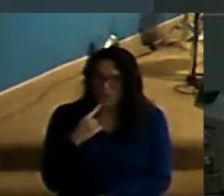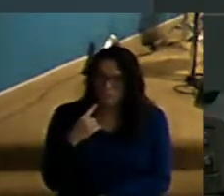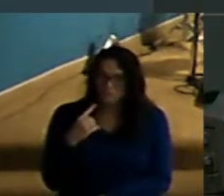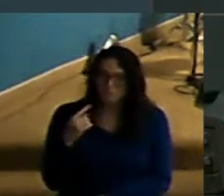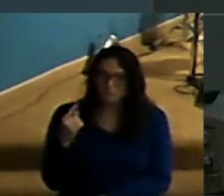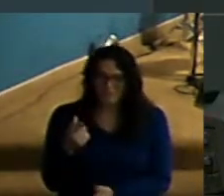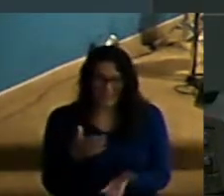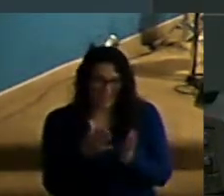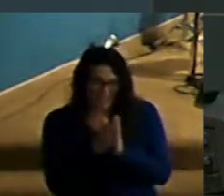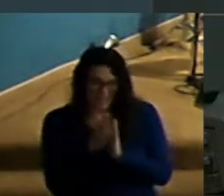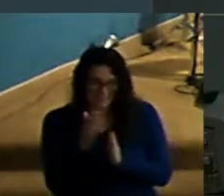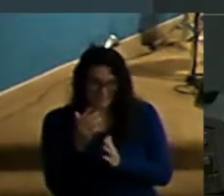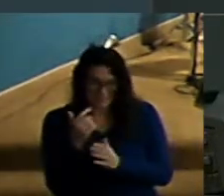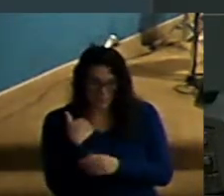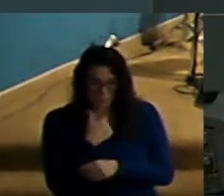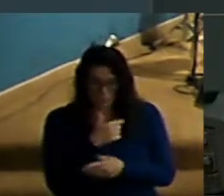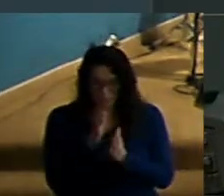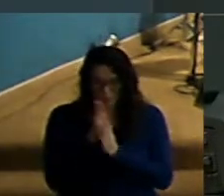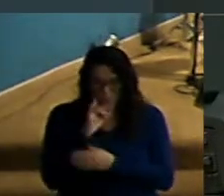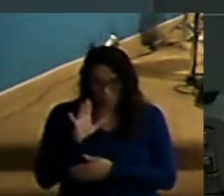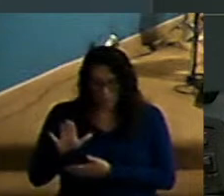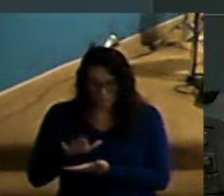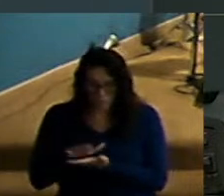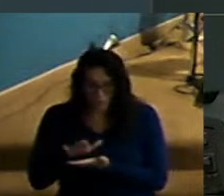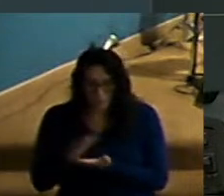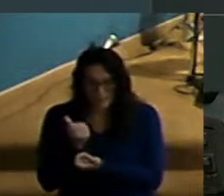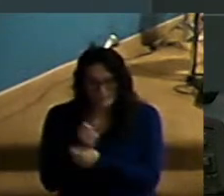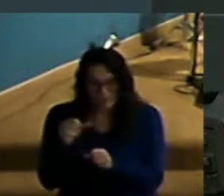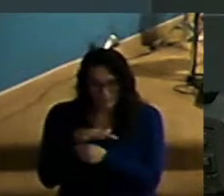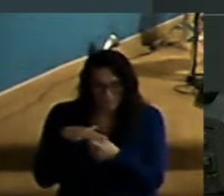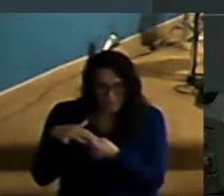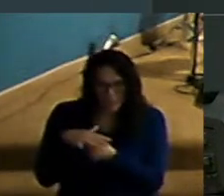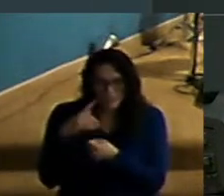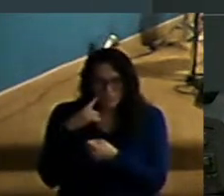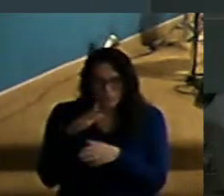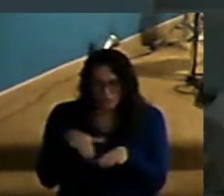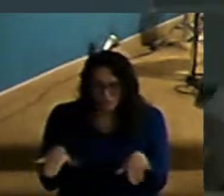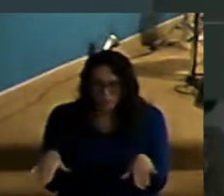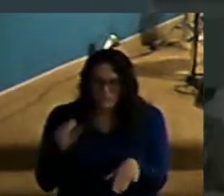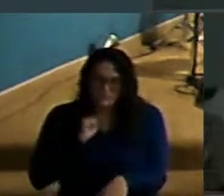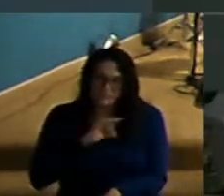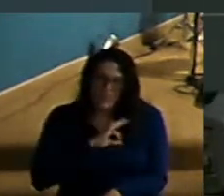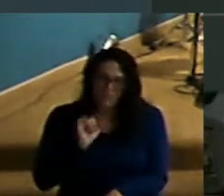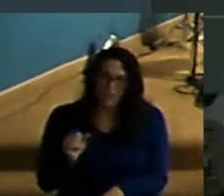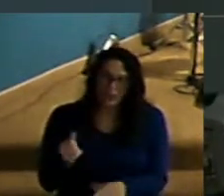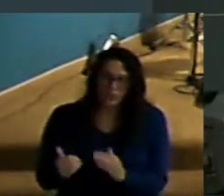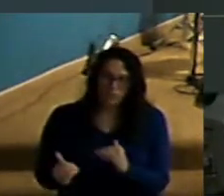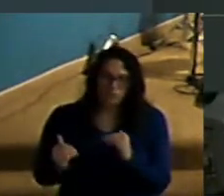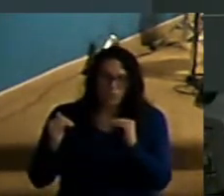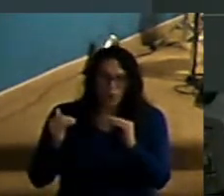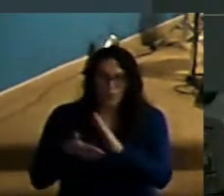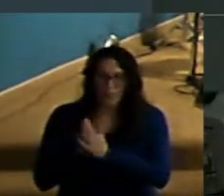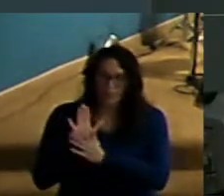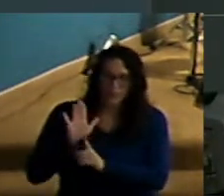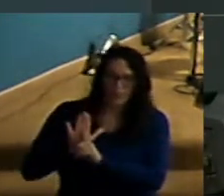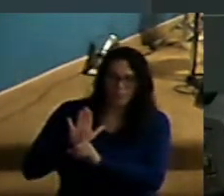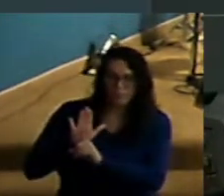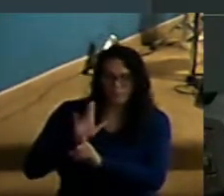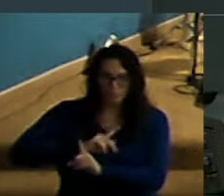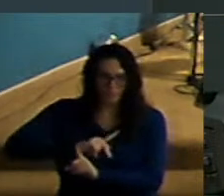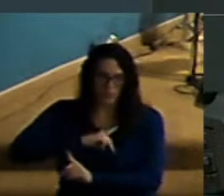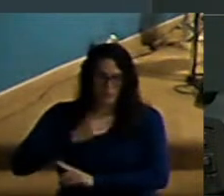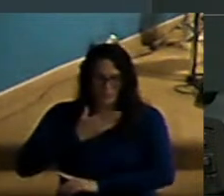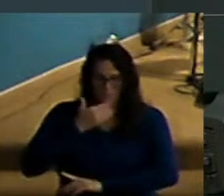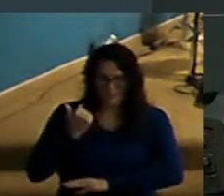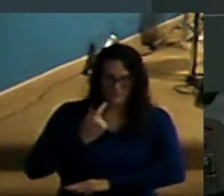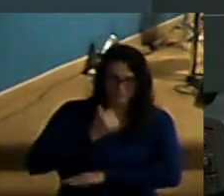ask that you pray for our school to be a safe place for our children and staff can grow to be their personal best in day in